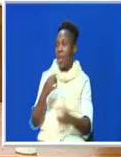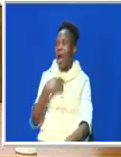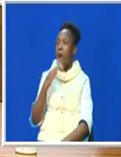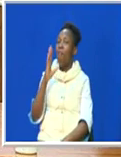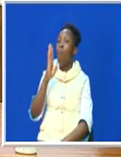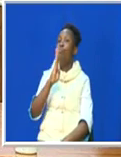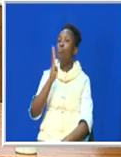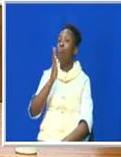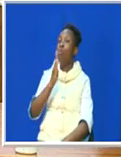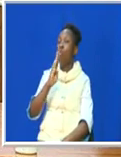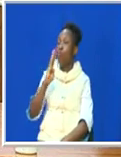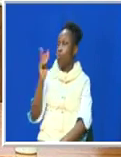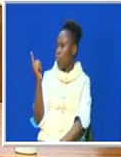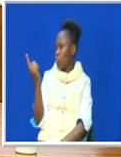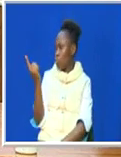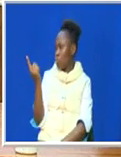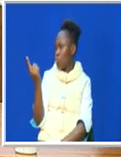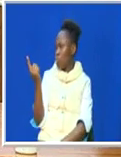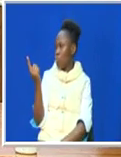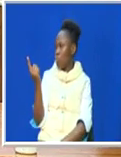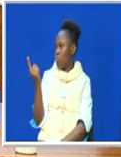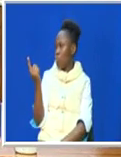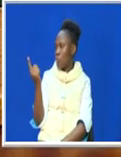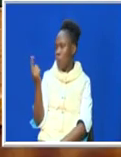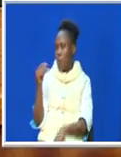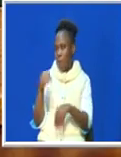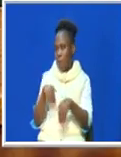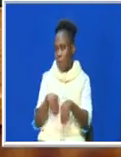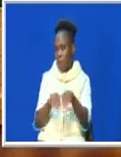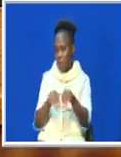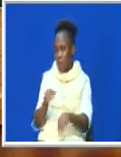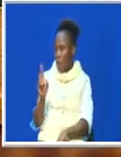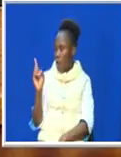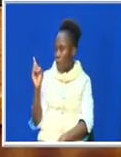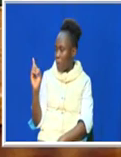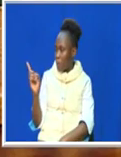The blue bottle follows in size.